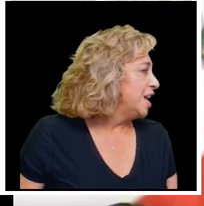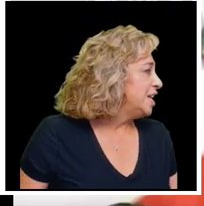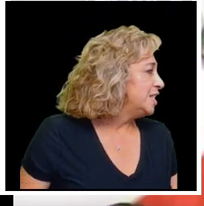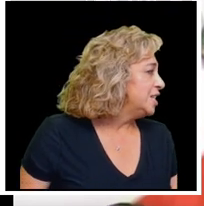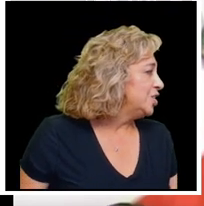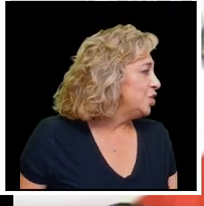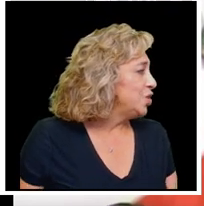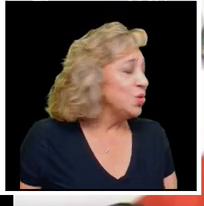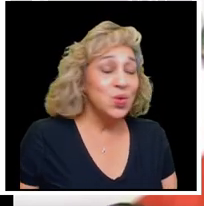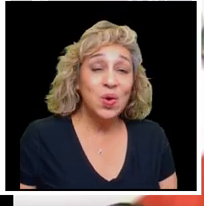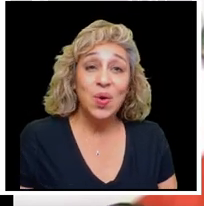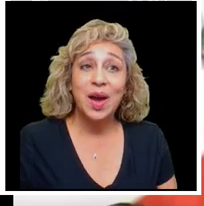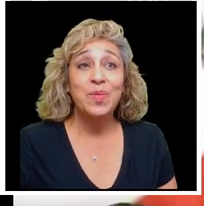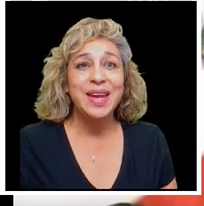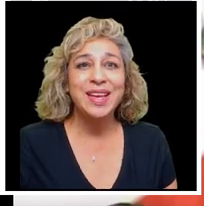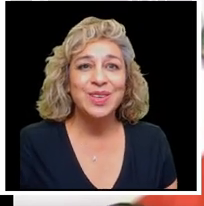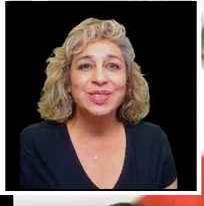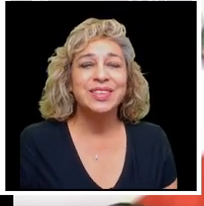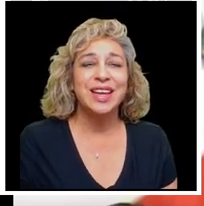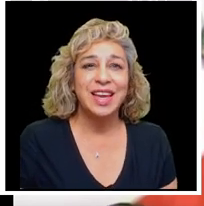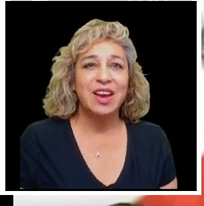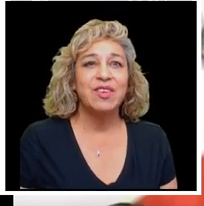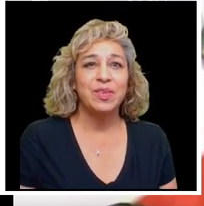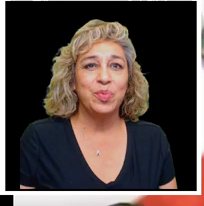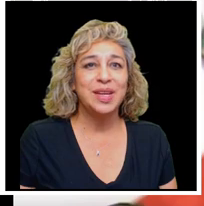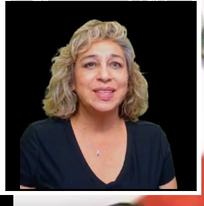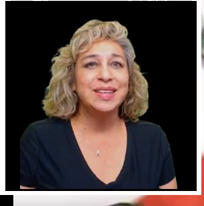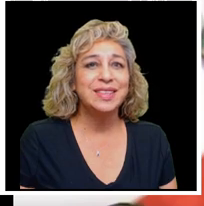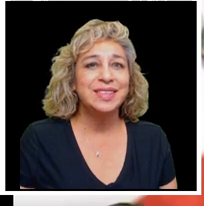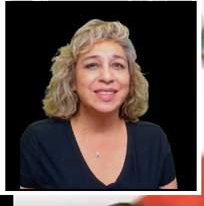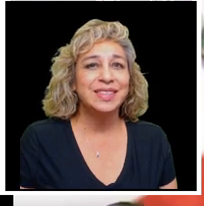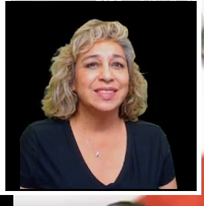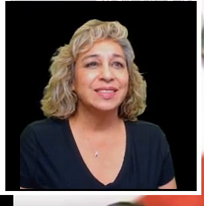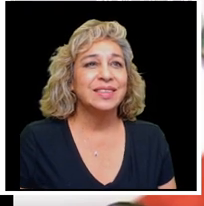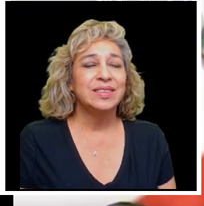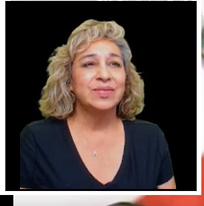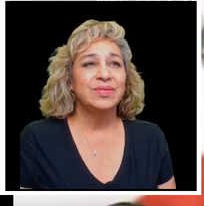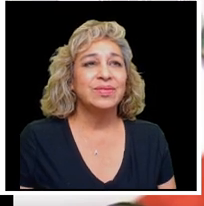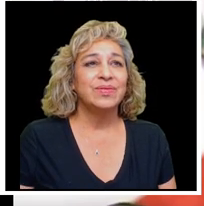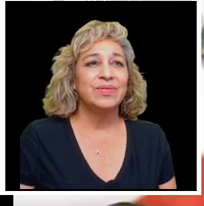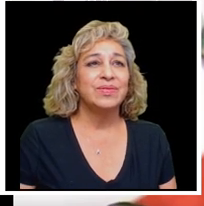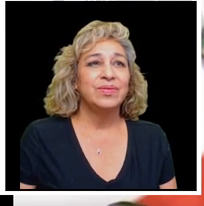says do you know how many used to take care of the president